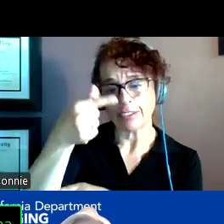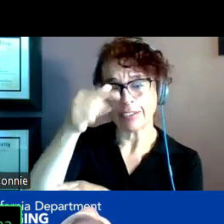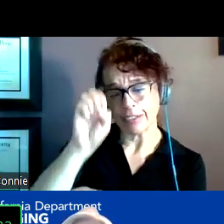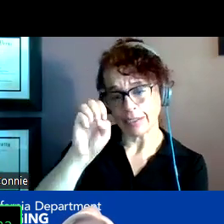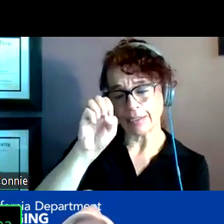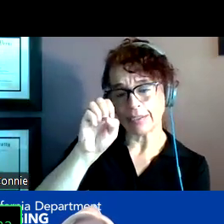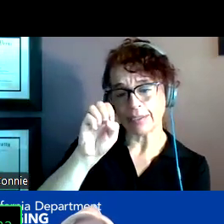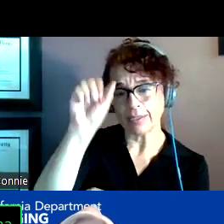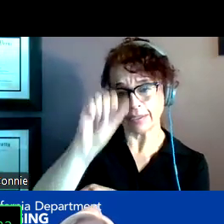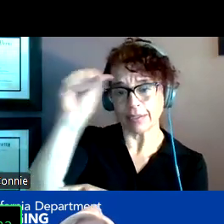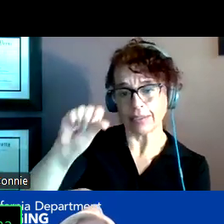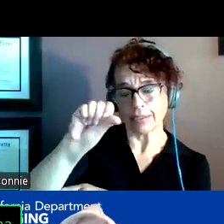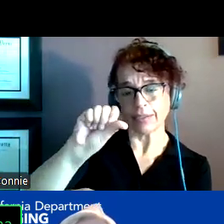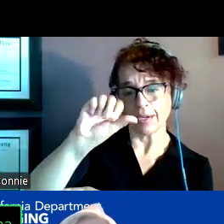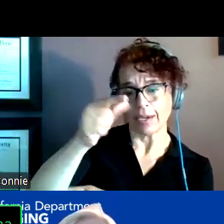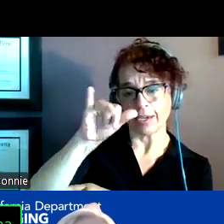ENGAGE,